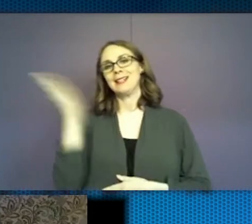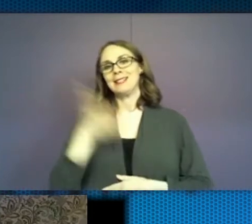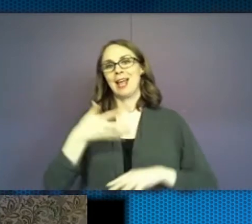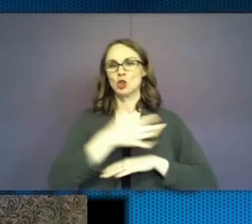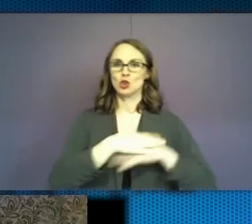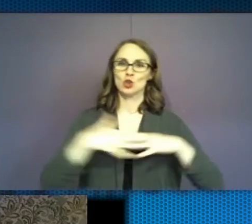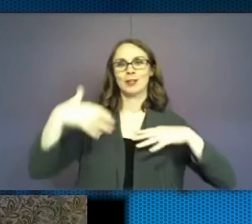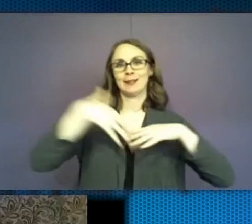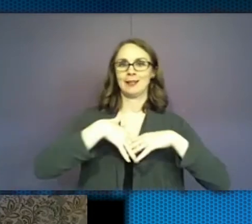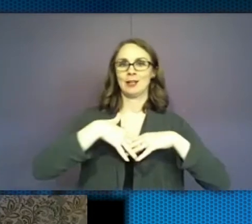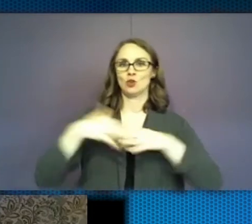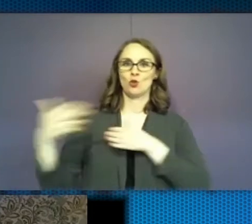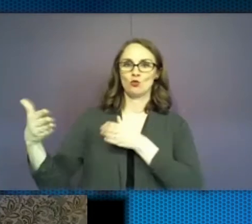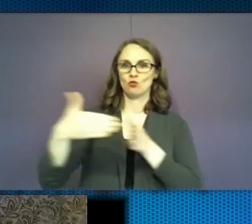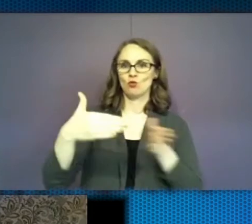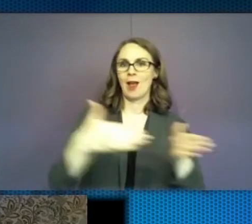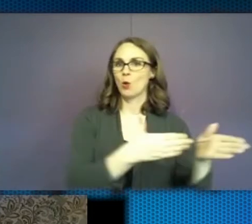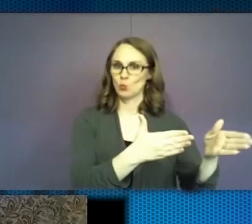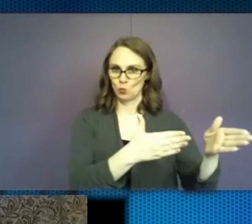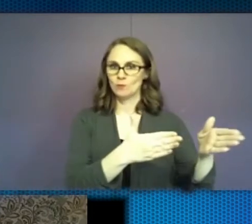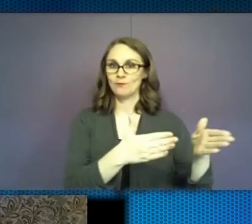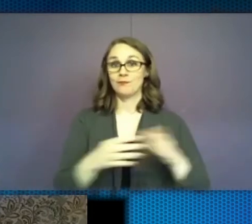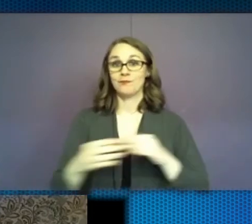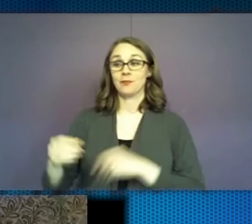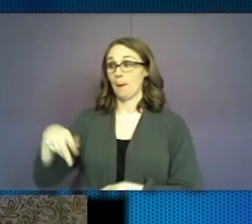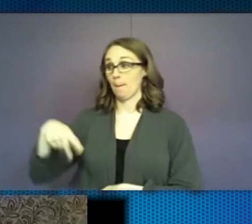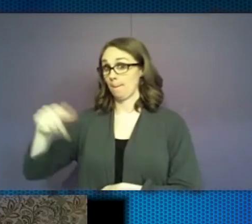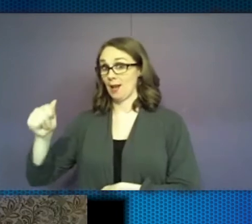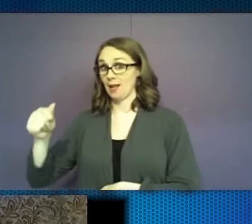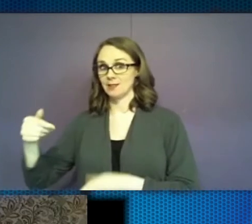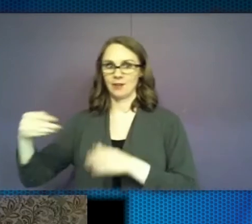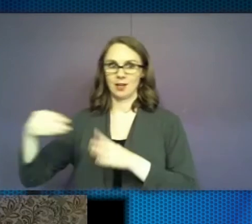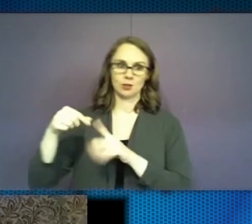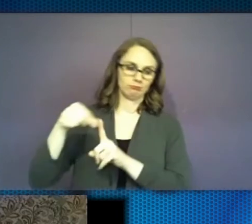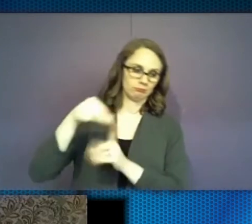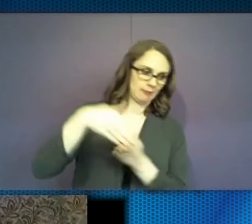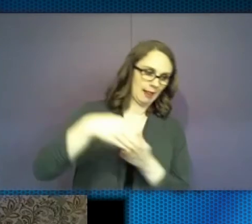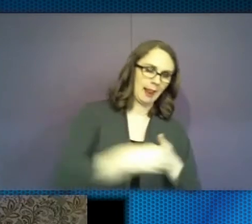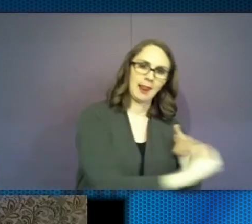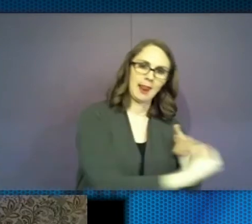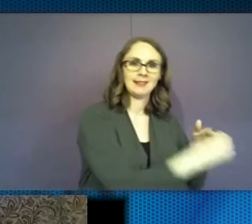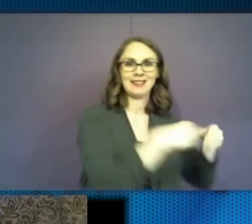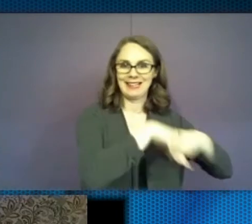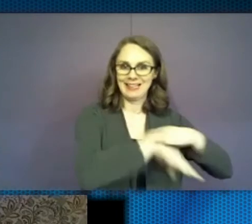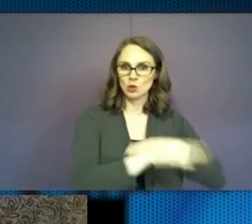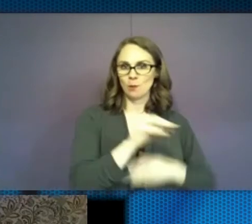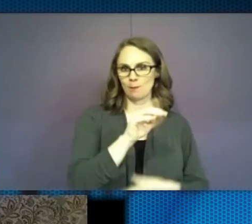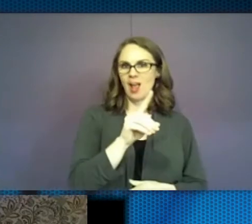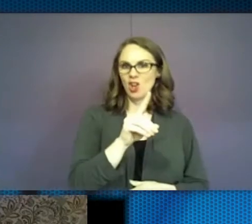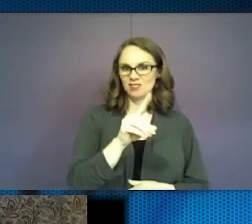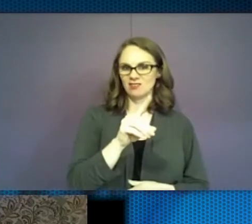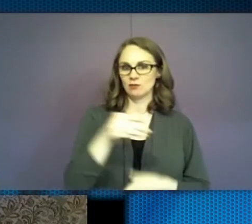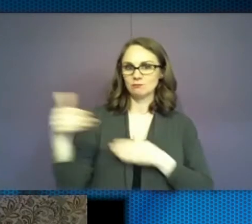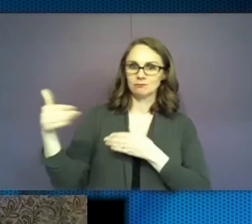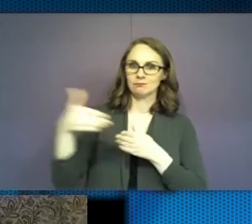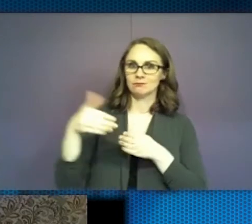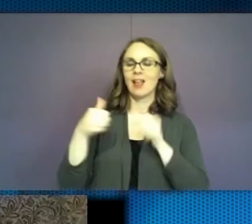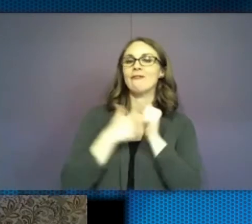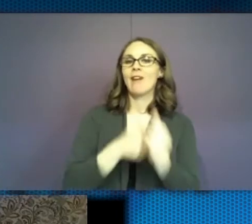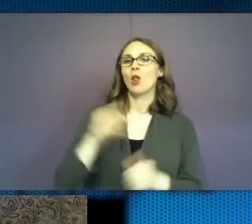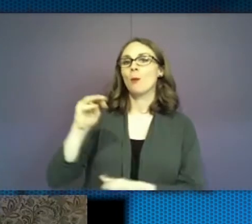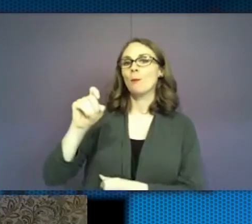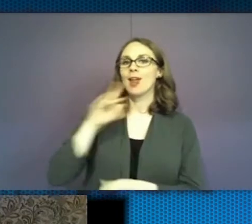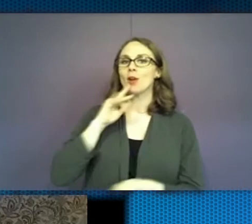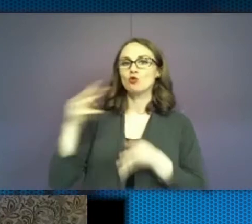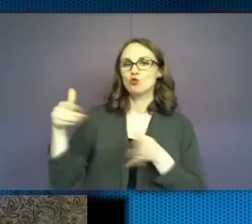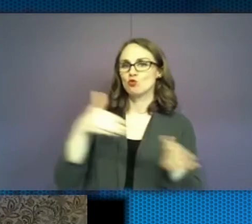Basically, it was a trail that led from Pennsylvania into Maryland along the Monocacy, which is very similar